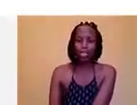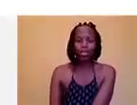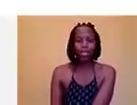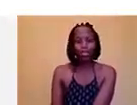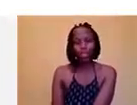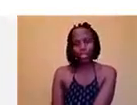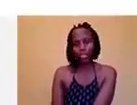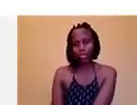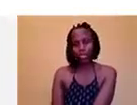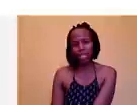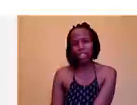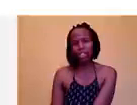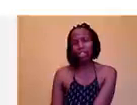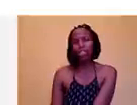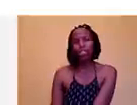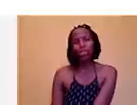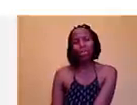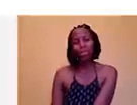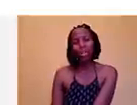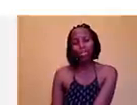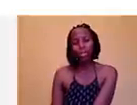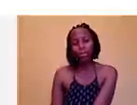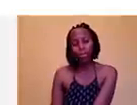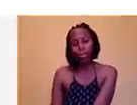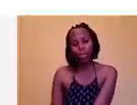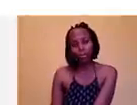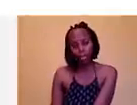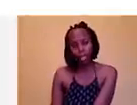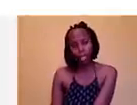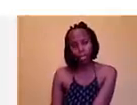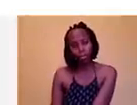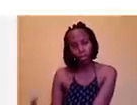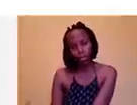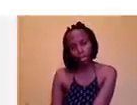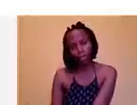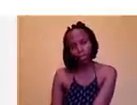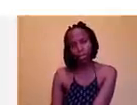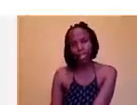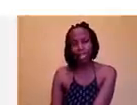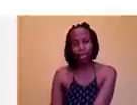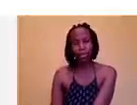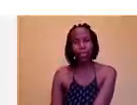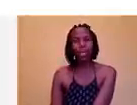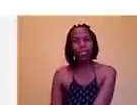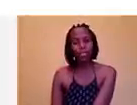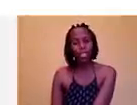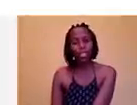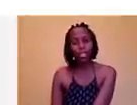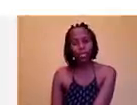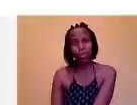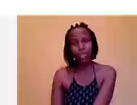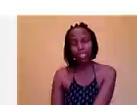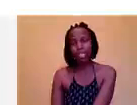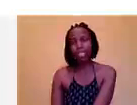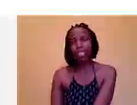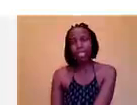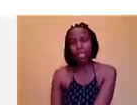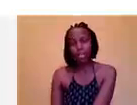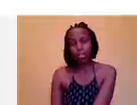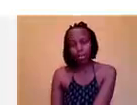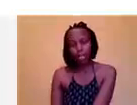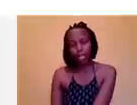and they'll receive the important information. So we also have what we call the broadcast, of which we're having one now, a first year